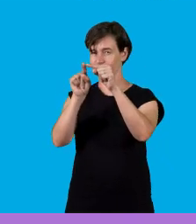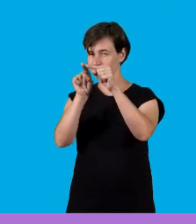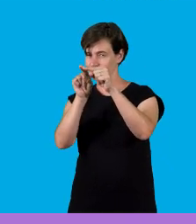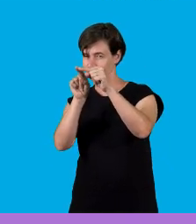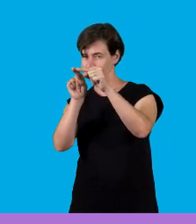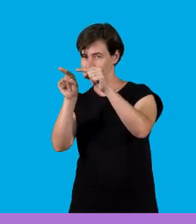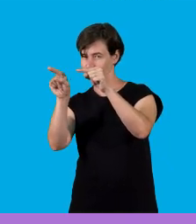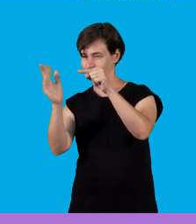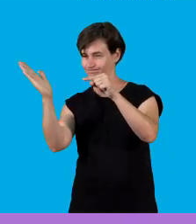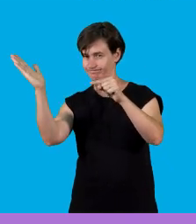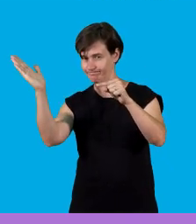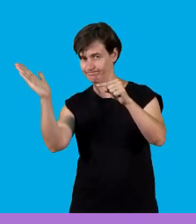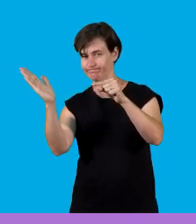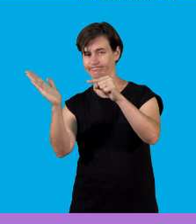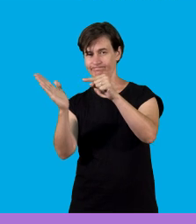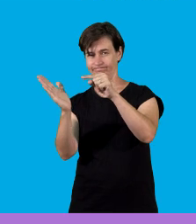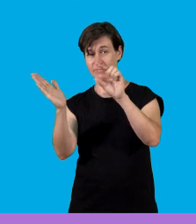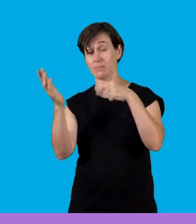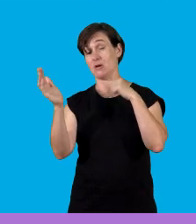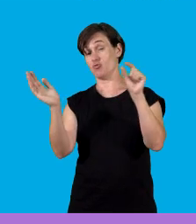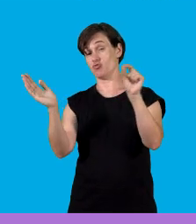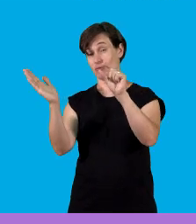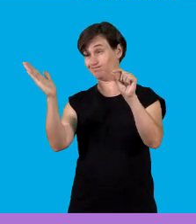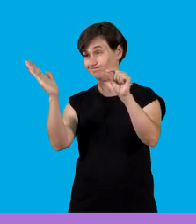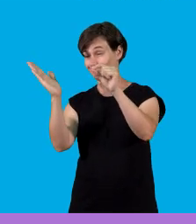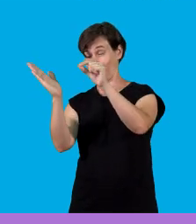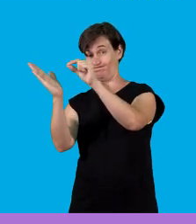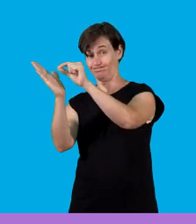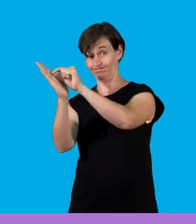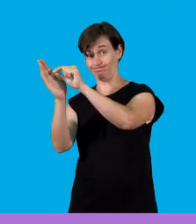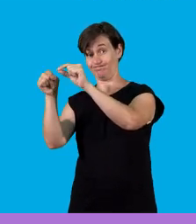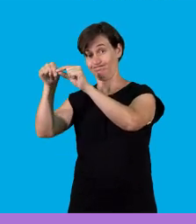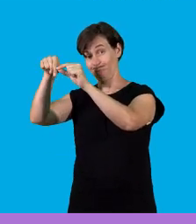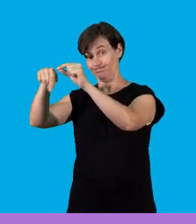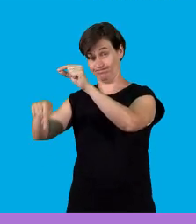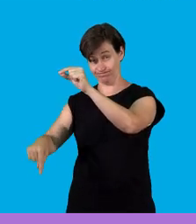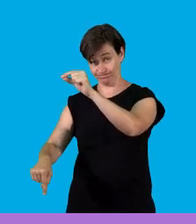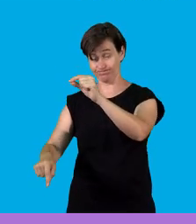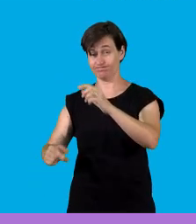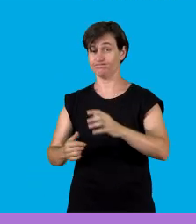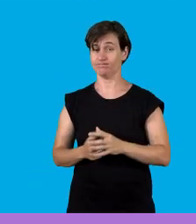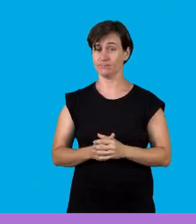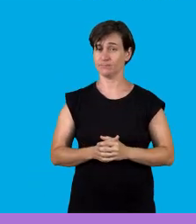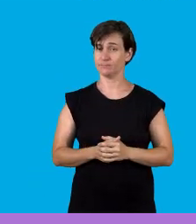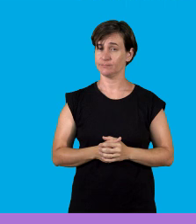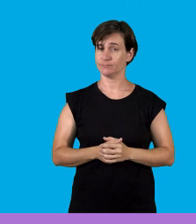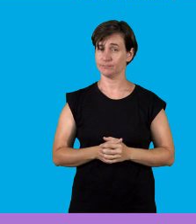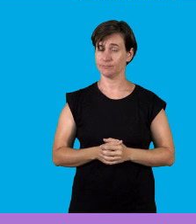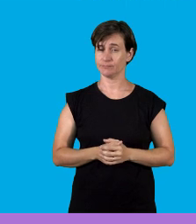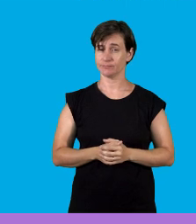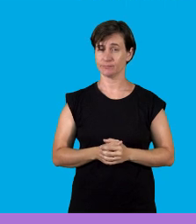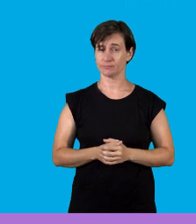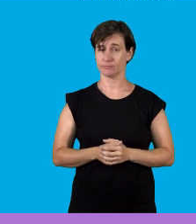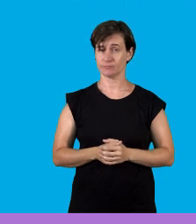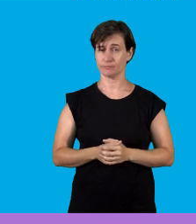find 30 pounds on our pound graph that represent pounds. And I must convert that first to US dollars. So let's see. It's